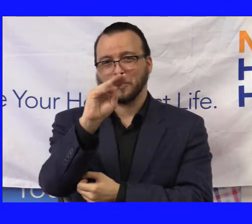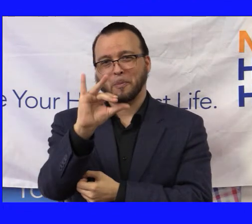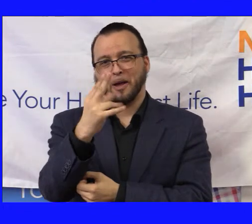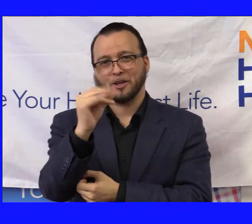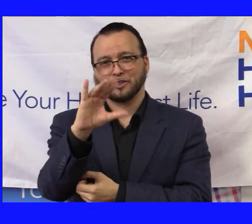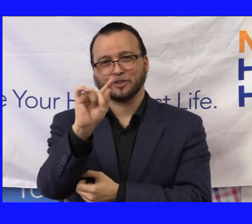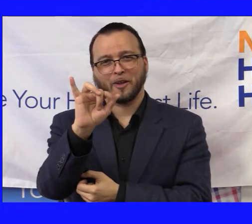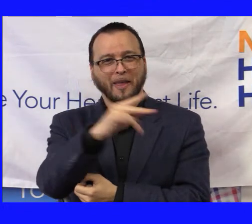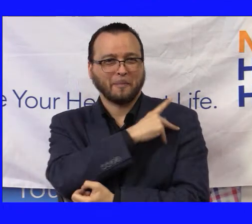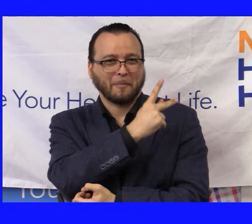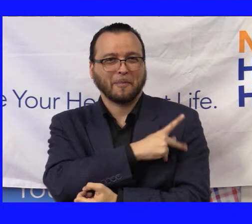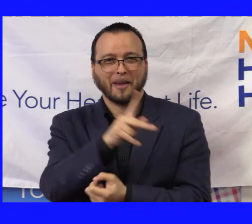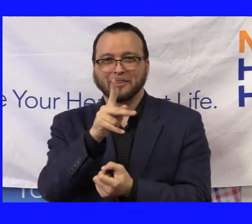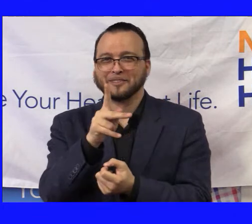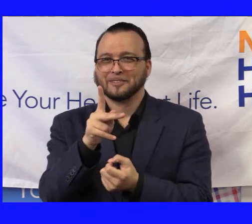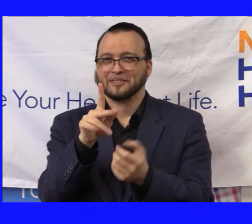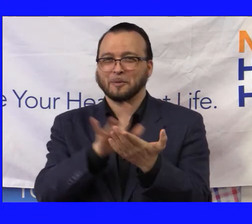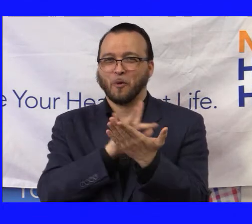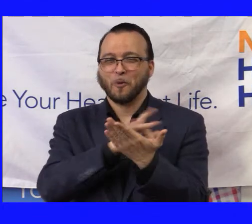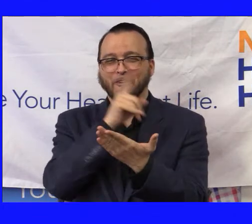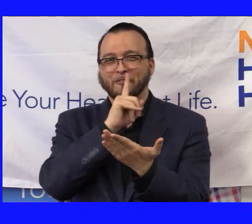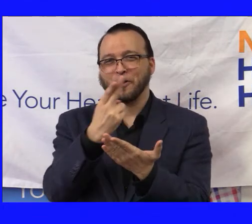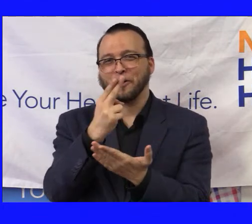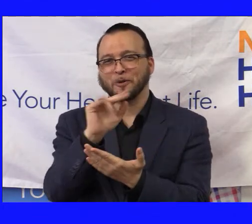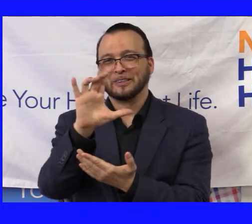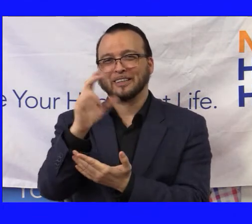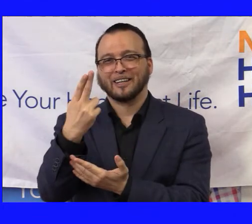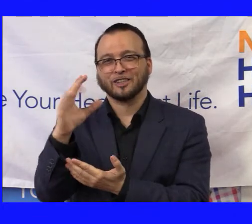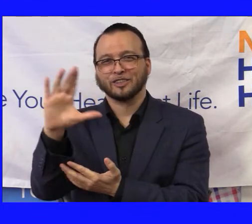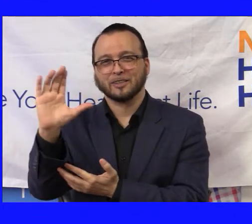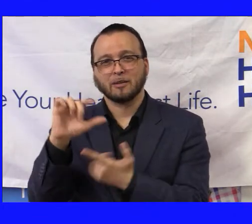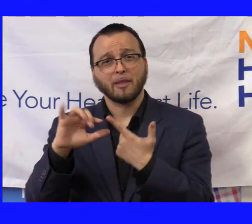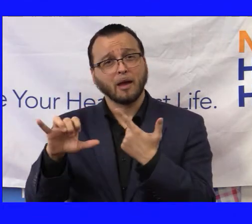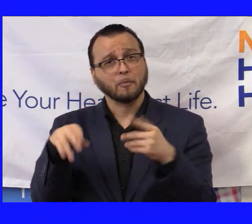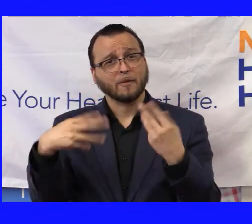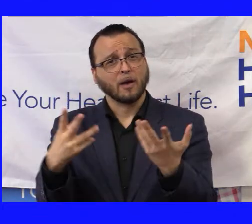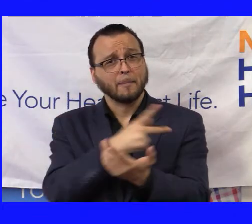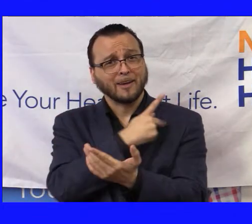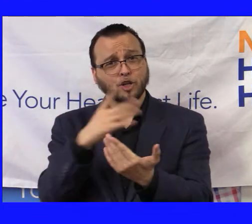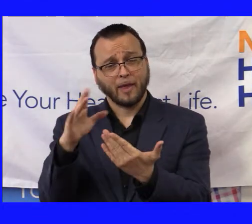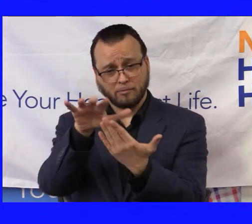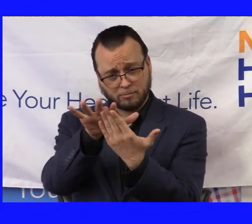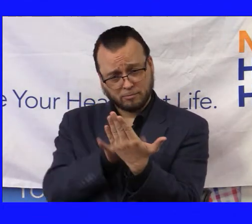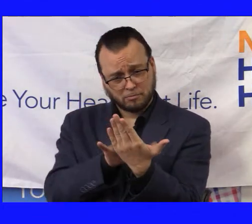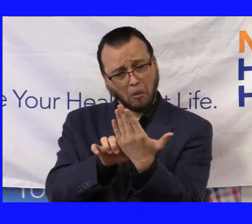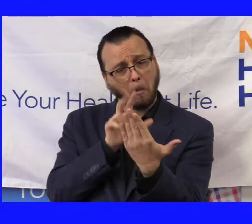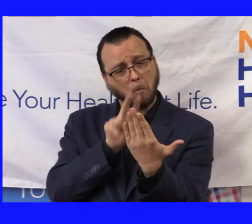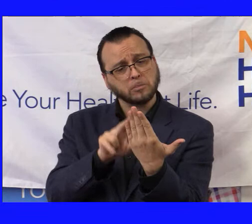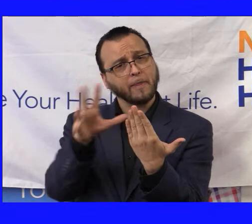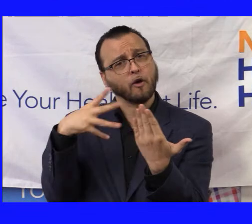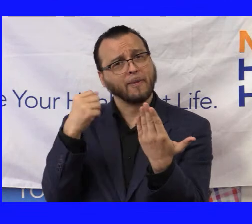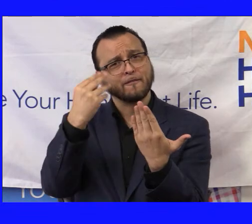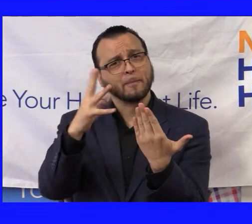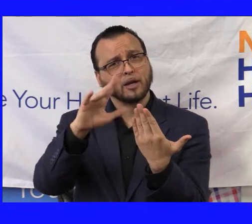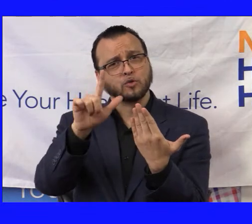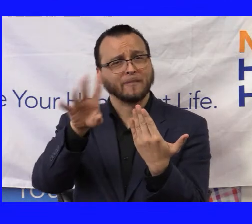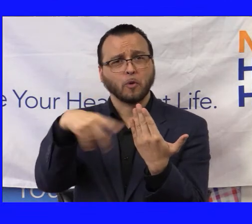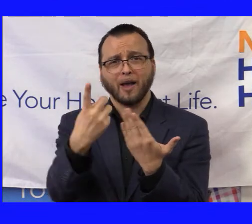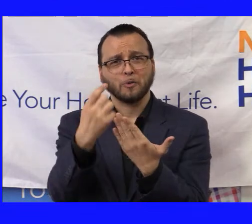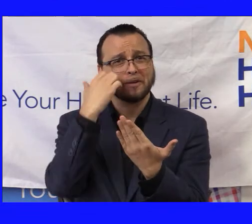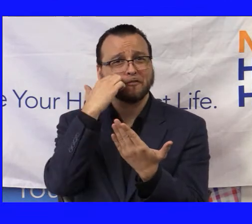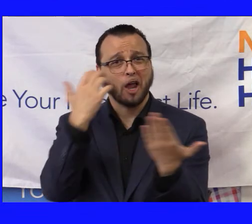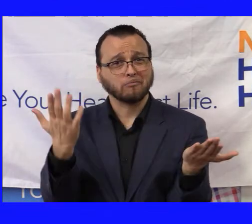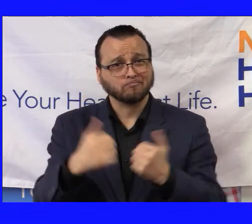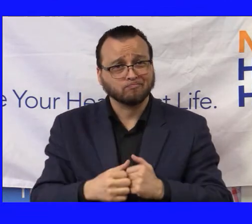York City Health and Hospitals, and this gives our patients access to their health information 24/7. And using MyChart, patients